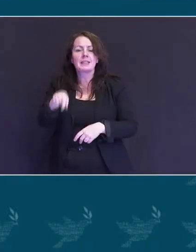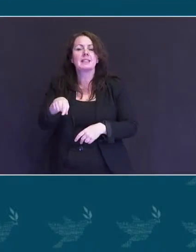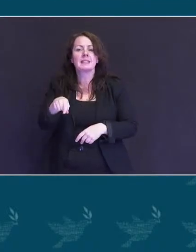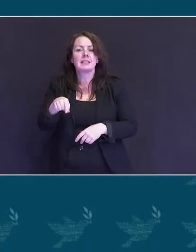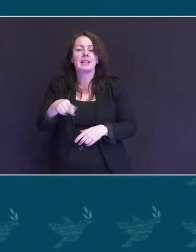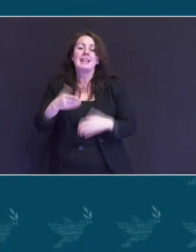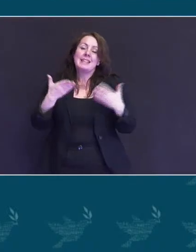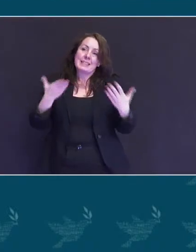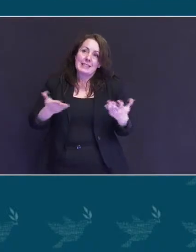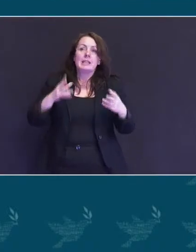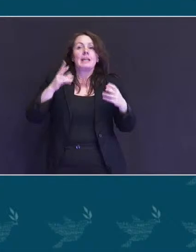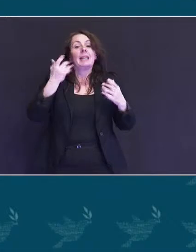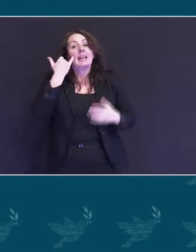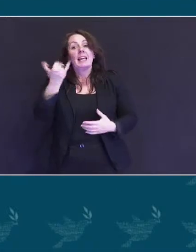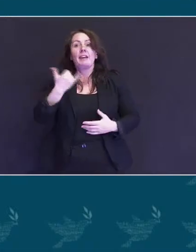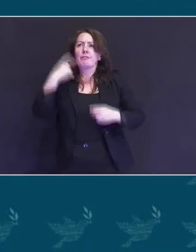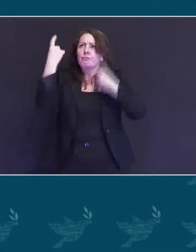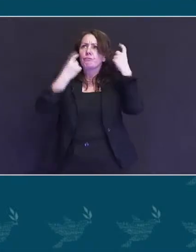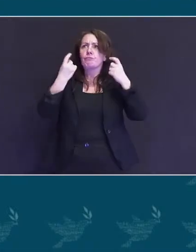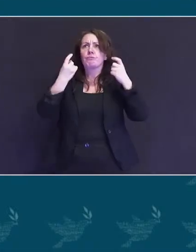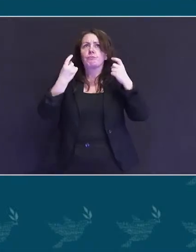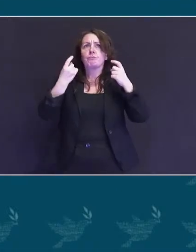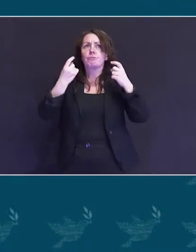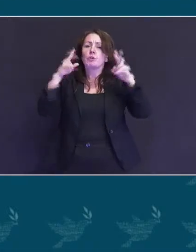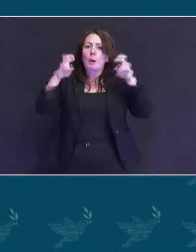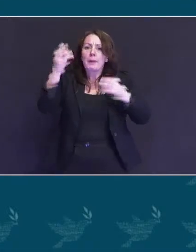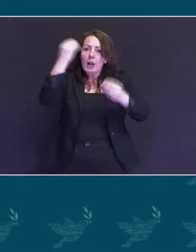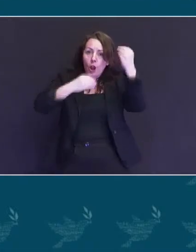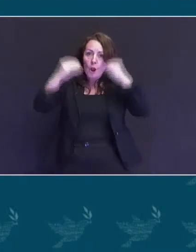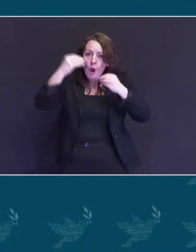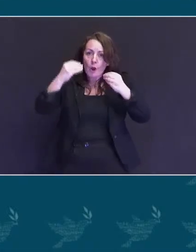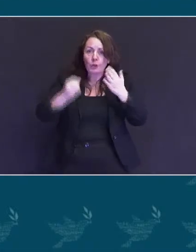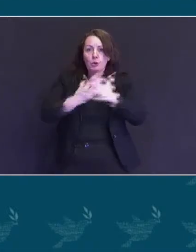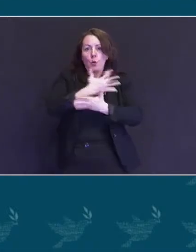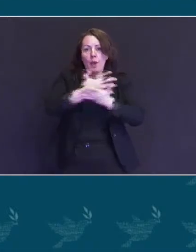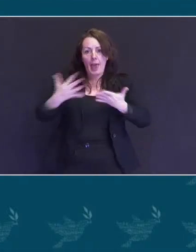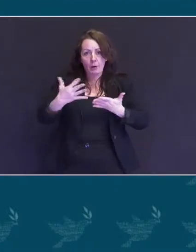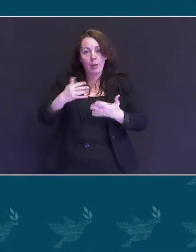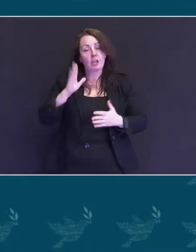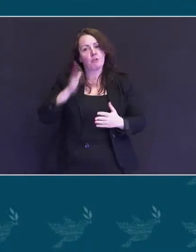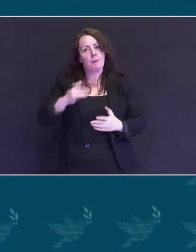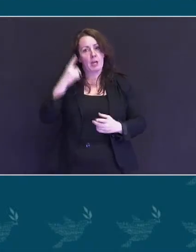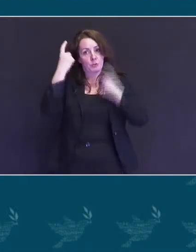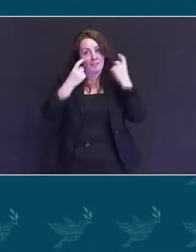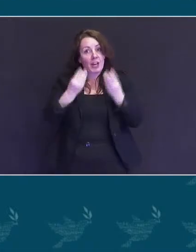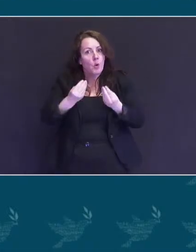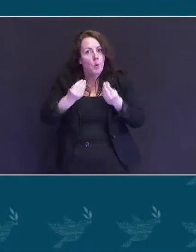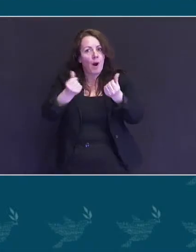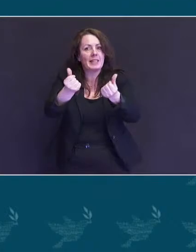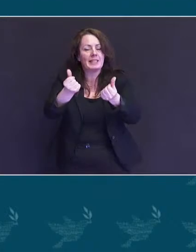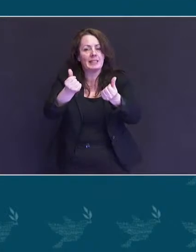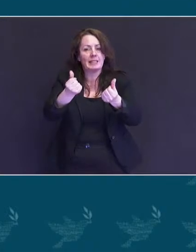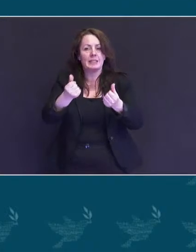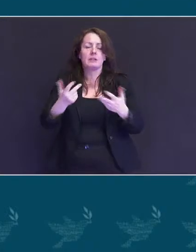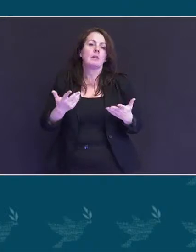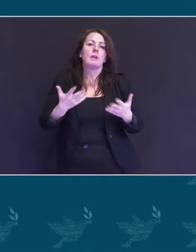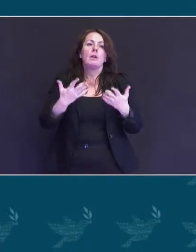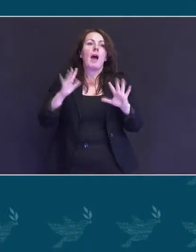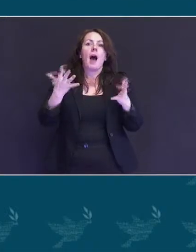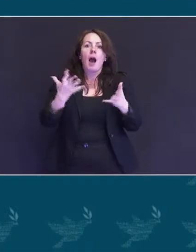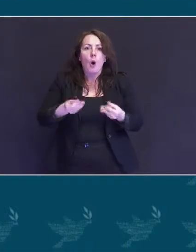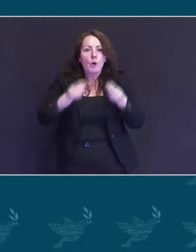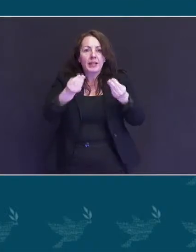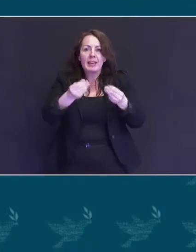speech synthesis. So using AI for learning mother languages, we also have creating